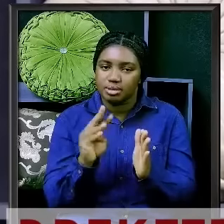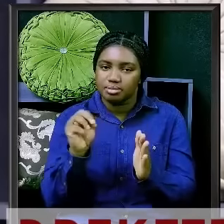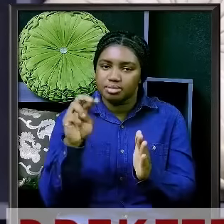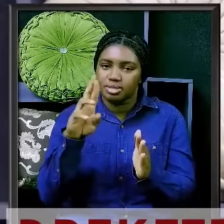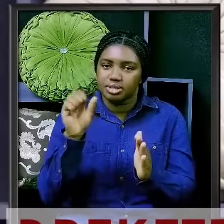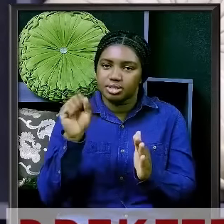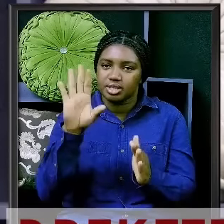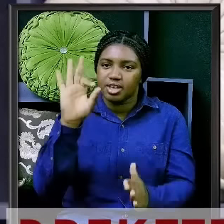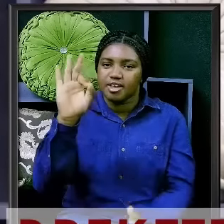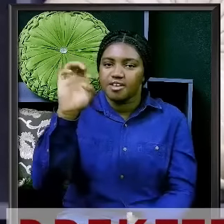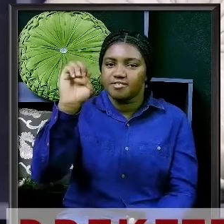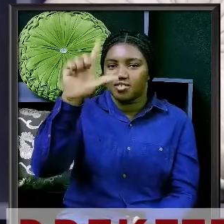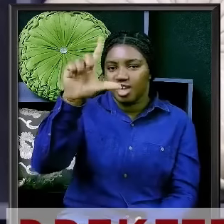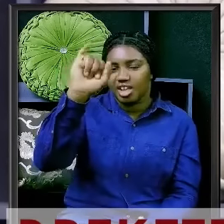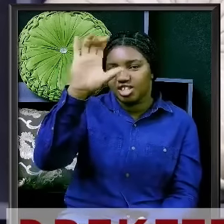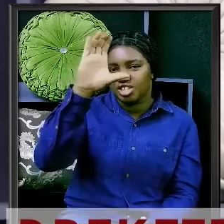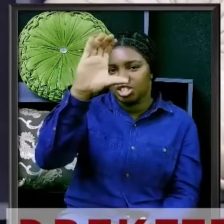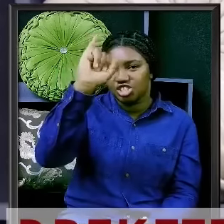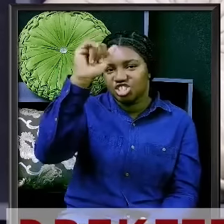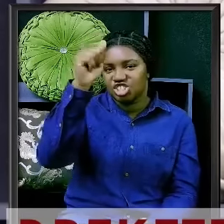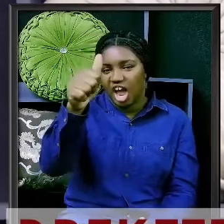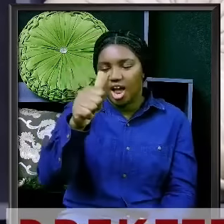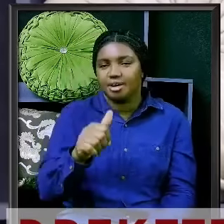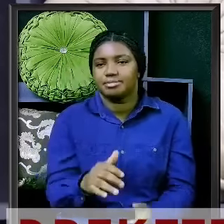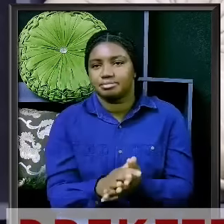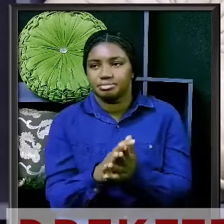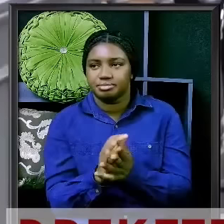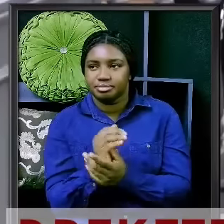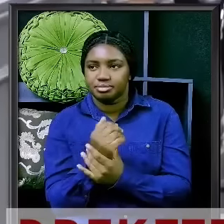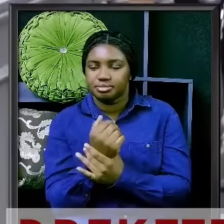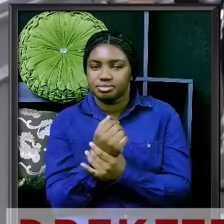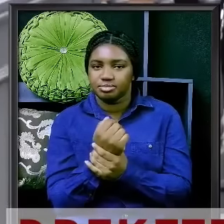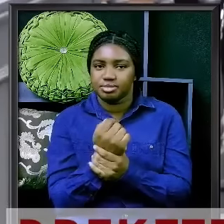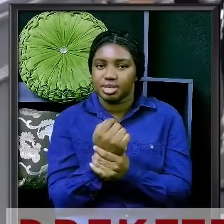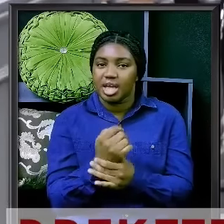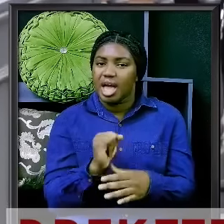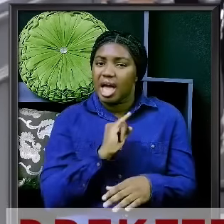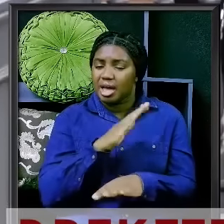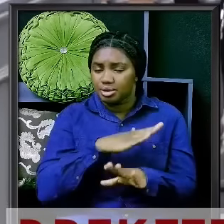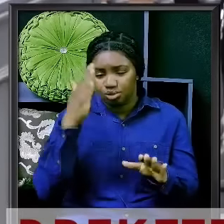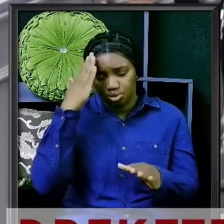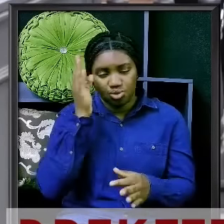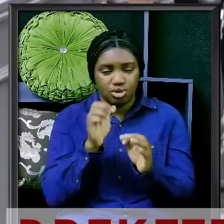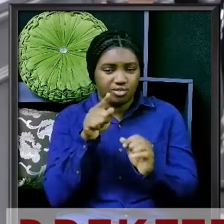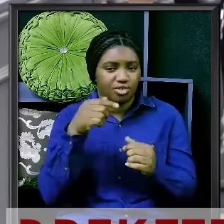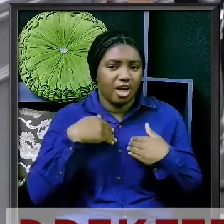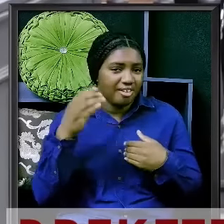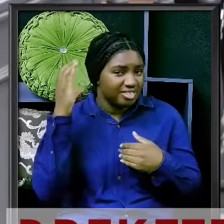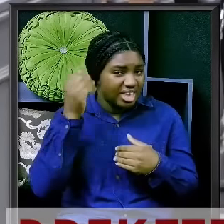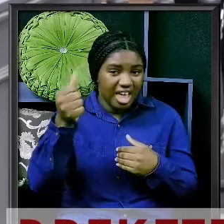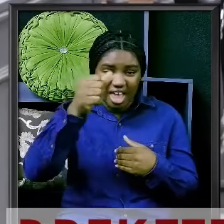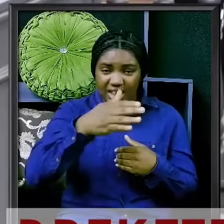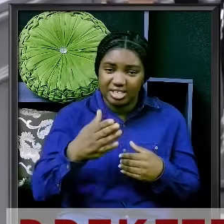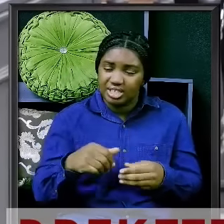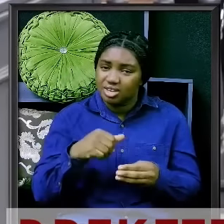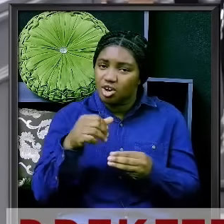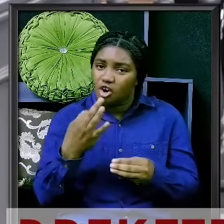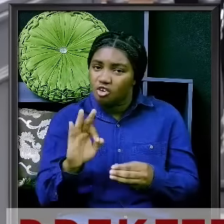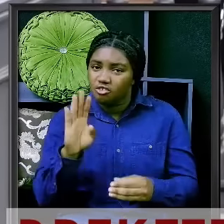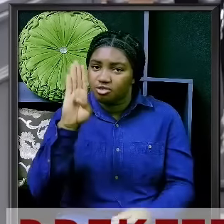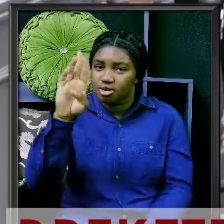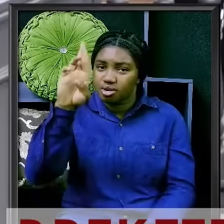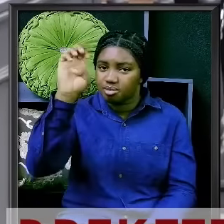Uida. Okay, make one appreciate him again. I don't know whether you don't hear anything about Brekete Family before,